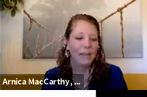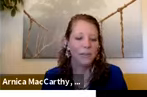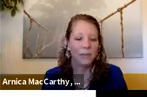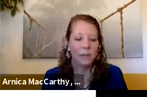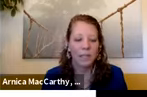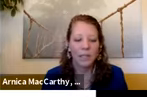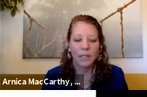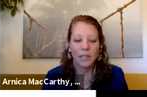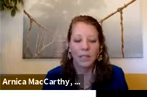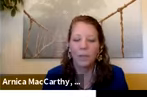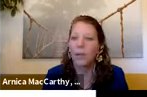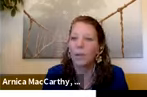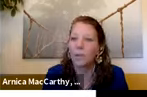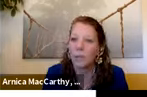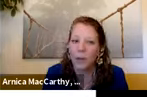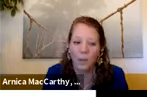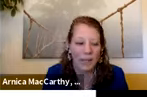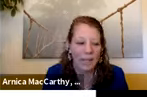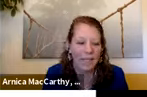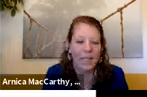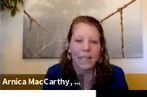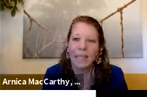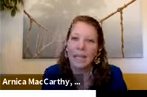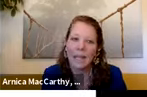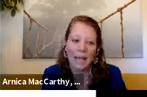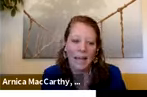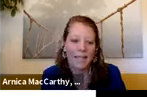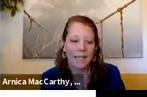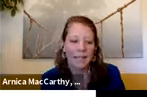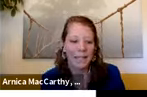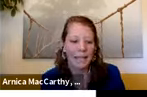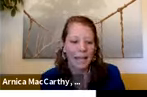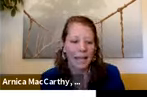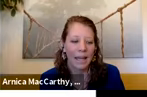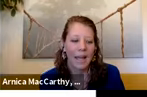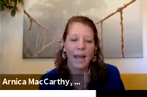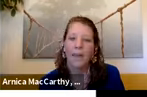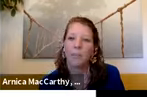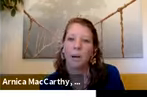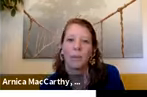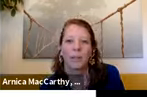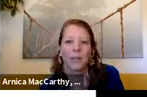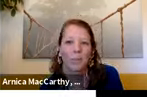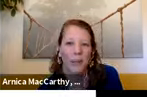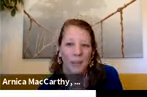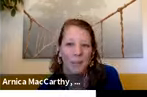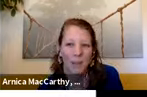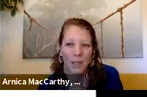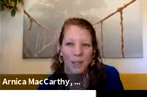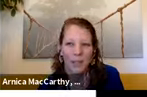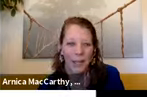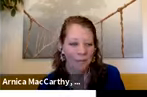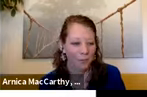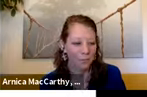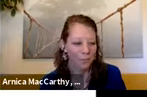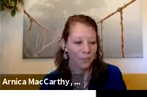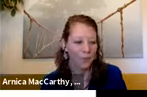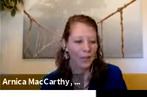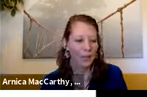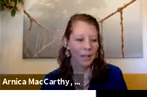and look forward to continuing to work with the city, SCTA, and the public to bring this project to